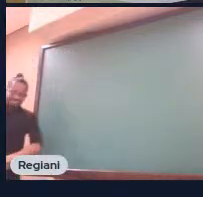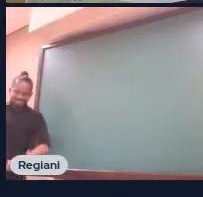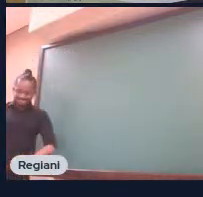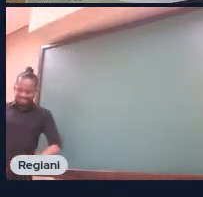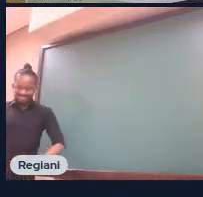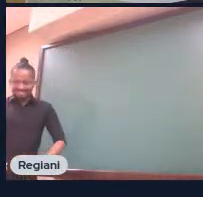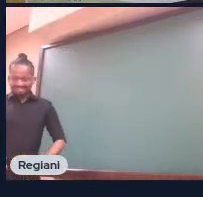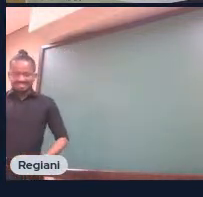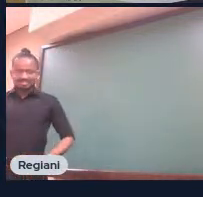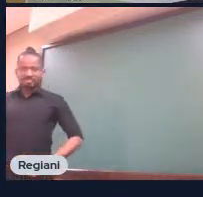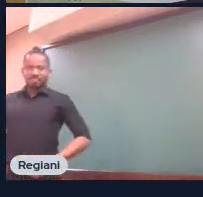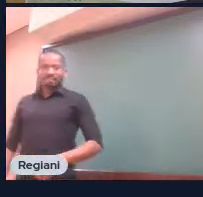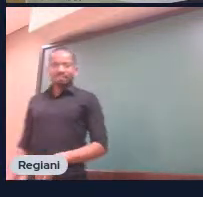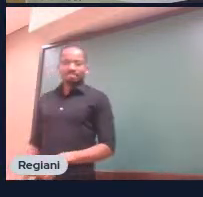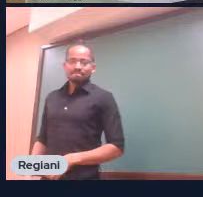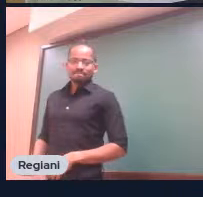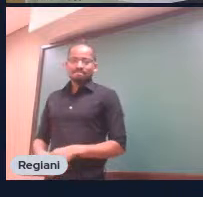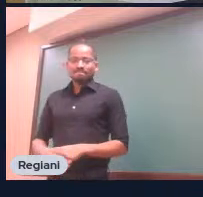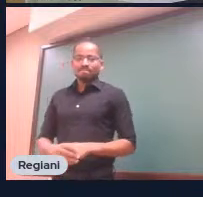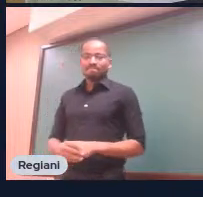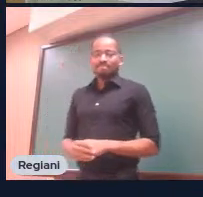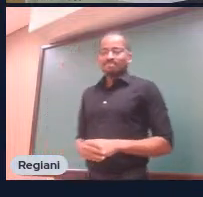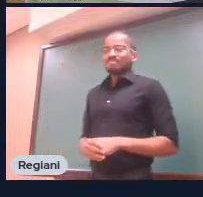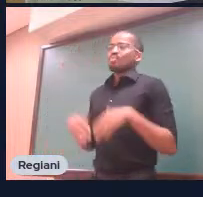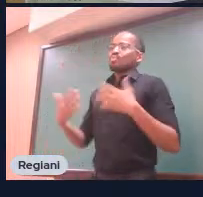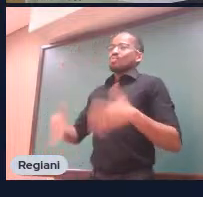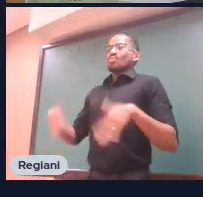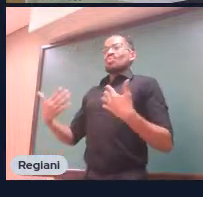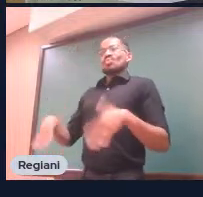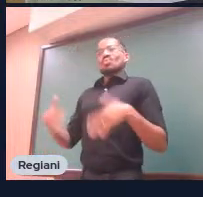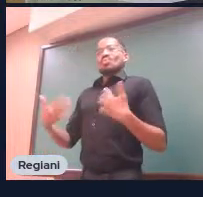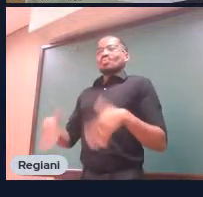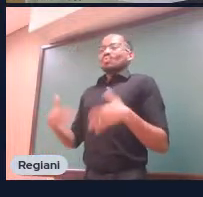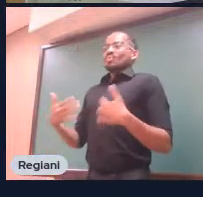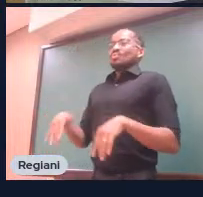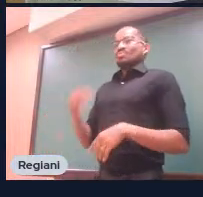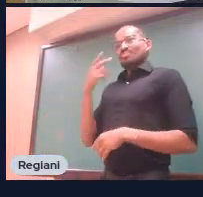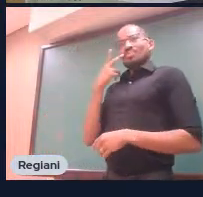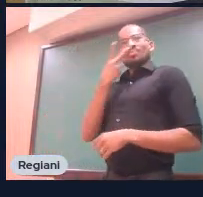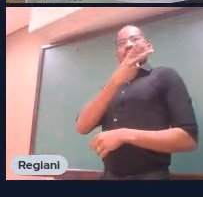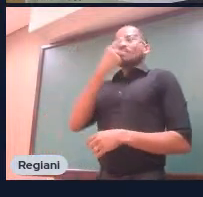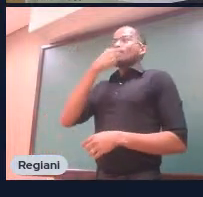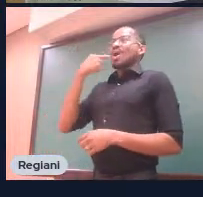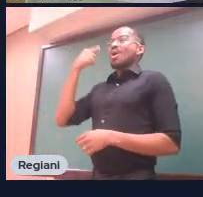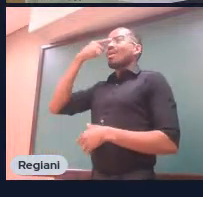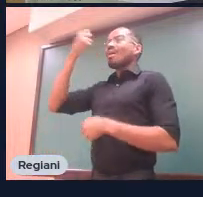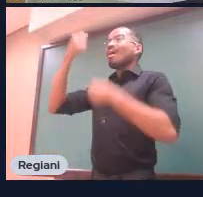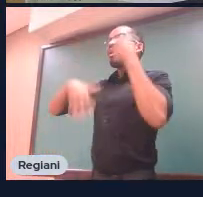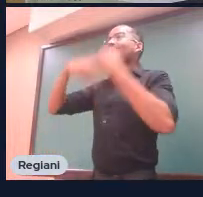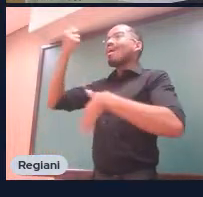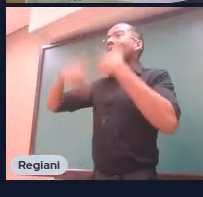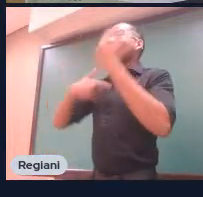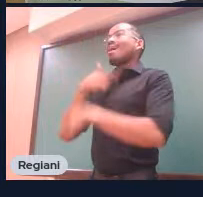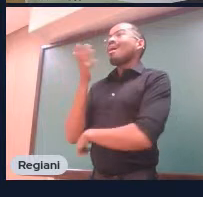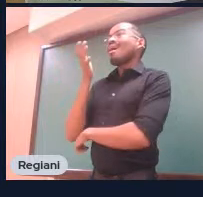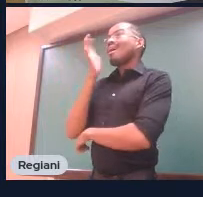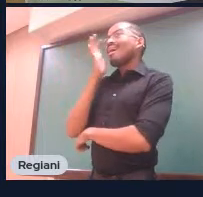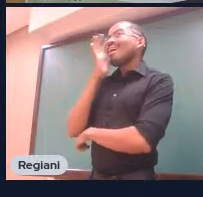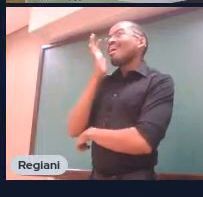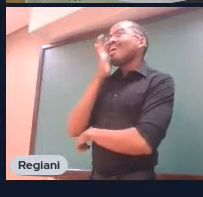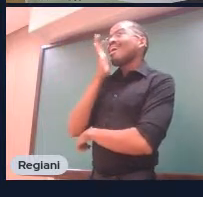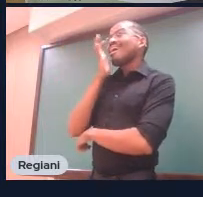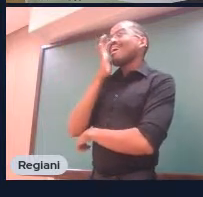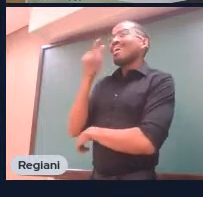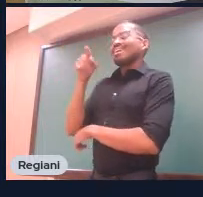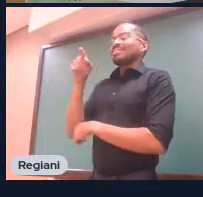Olha, o pessoal fala, né? Vale mais 1 hora com um grande professor do que anos de